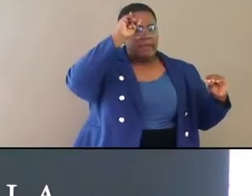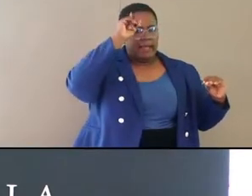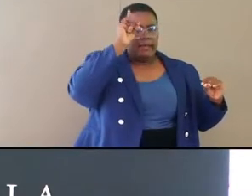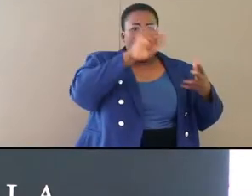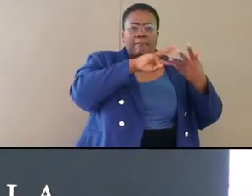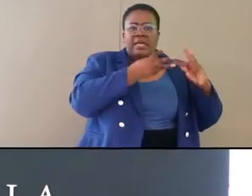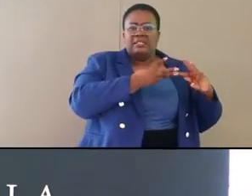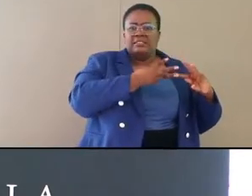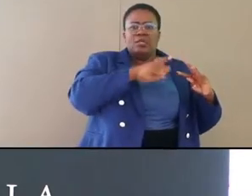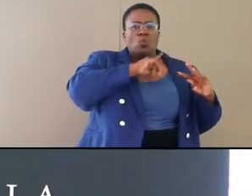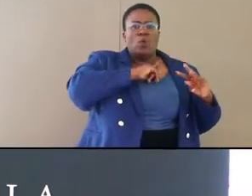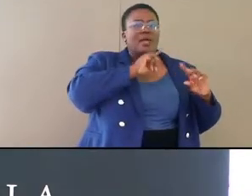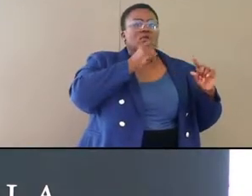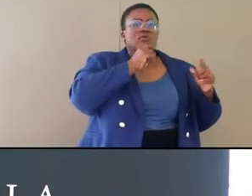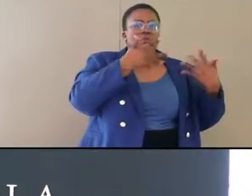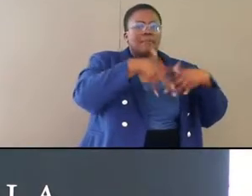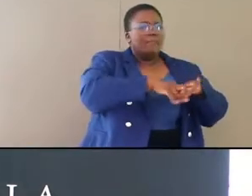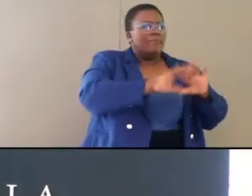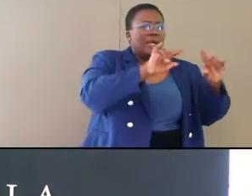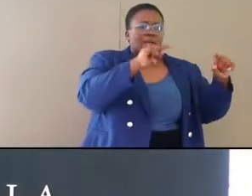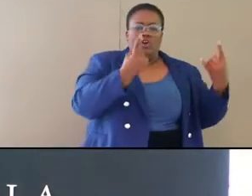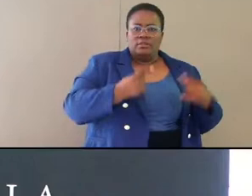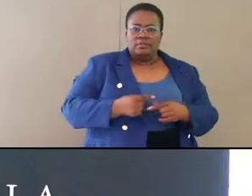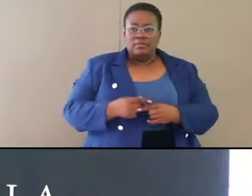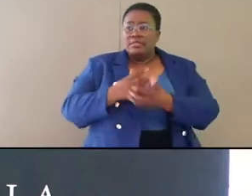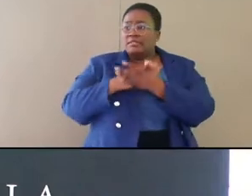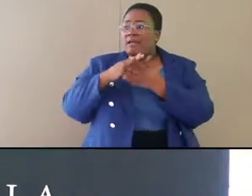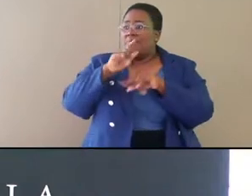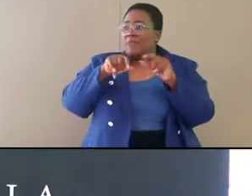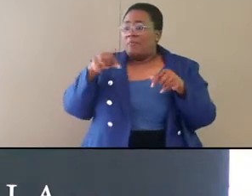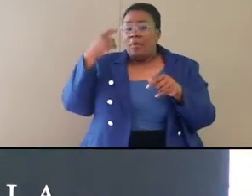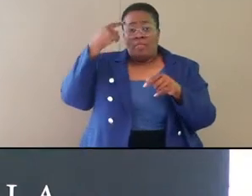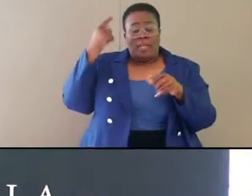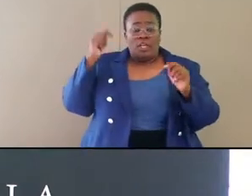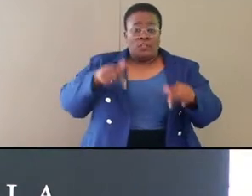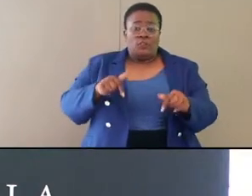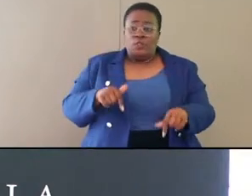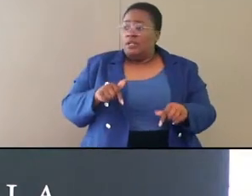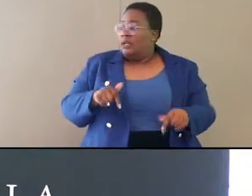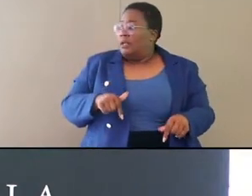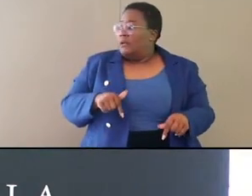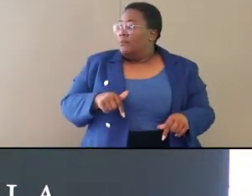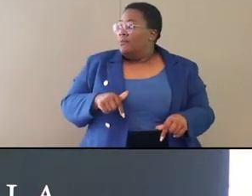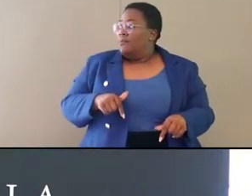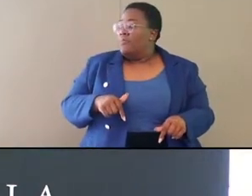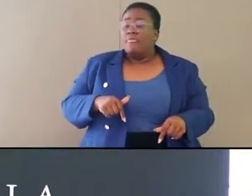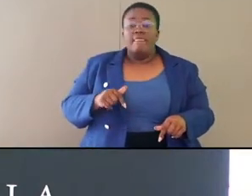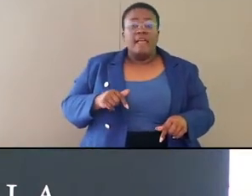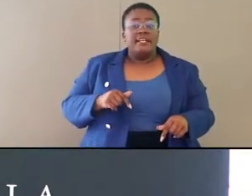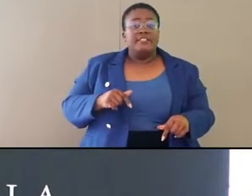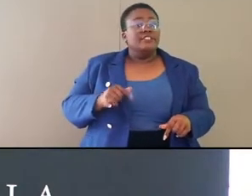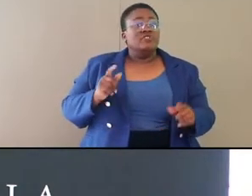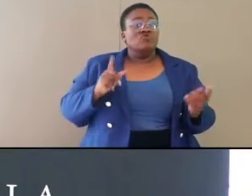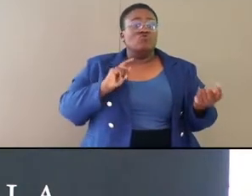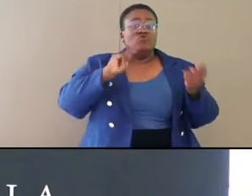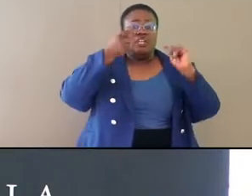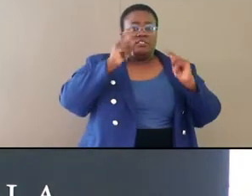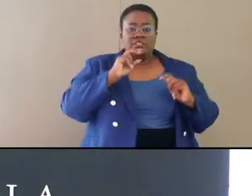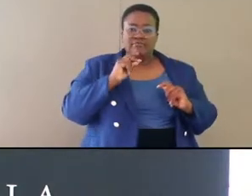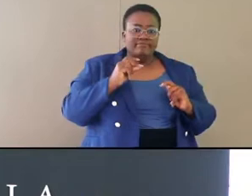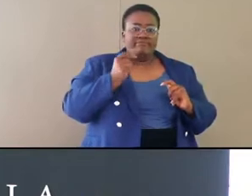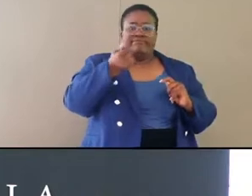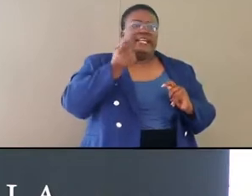use it in practice? And then some people think today that should have been just changed easy like that. When my mother,